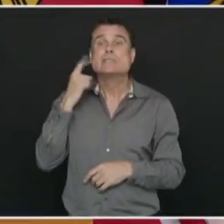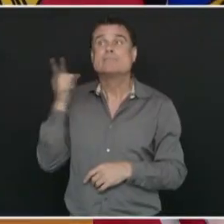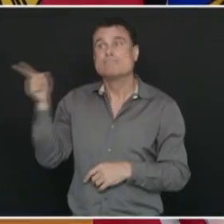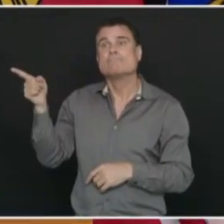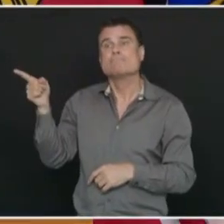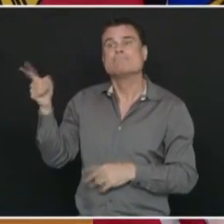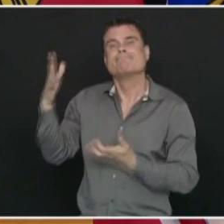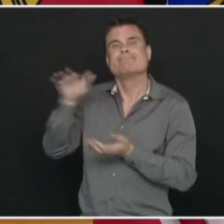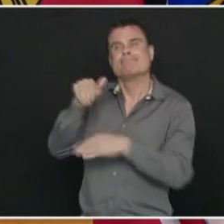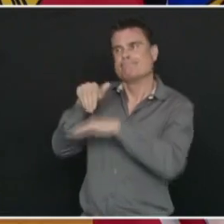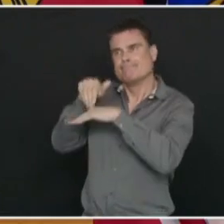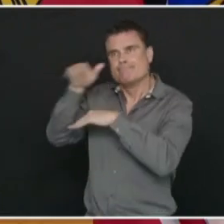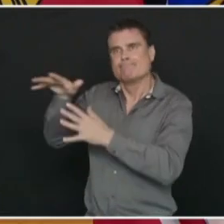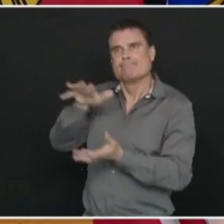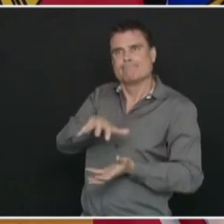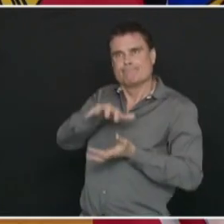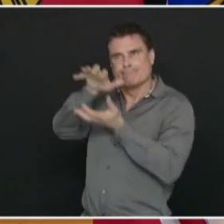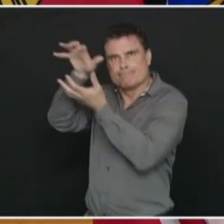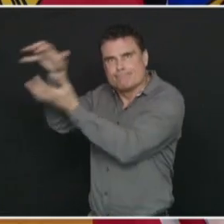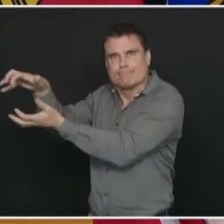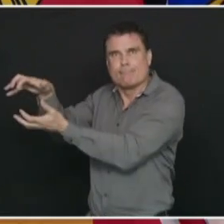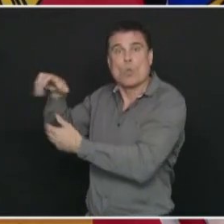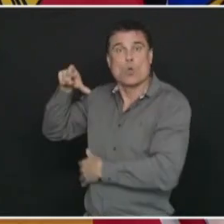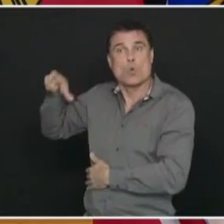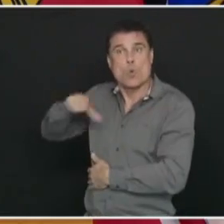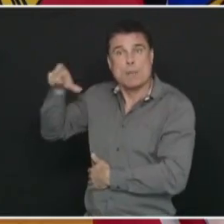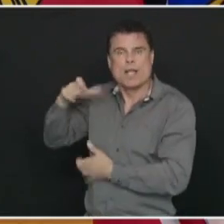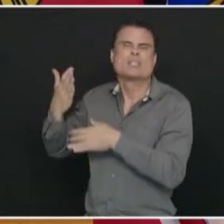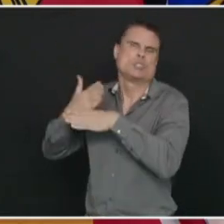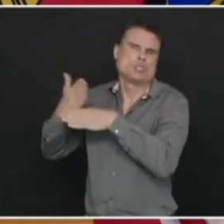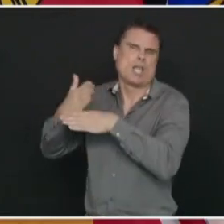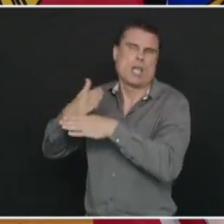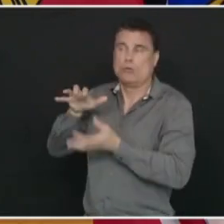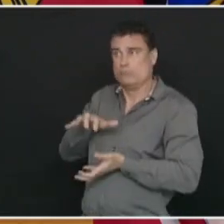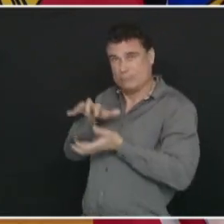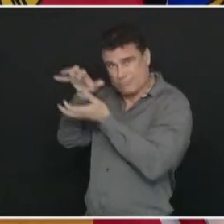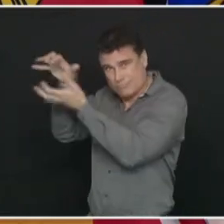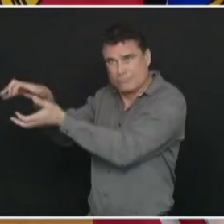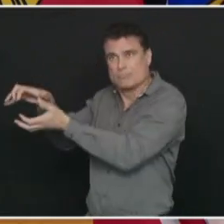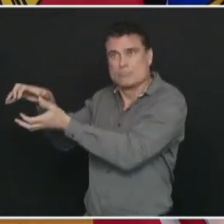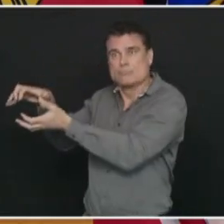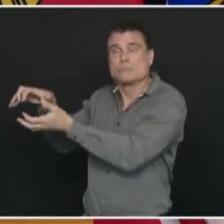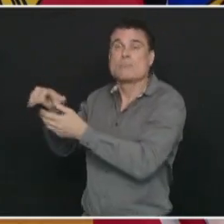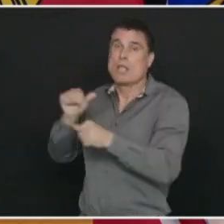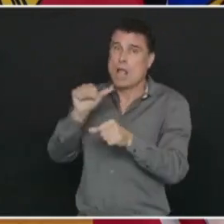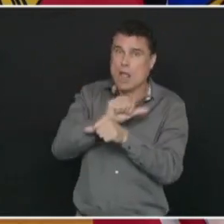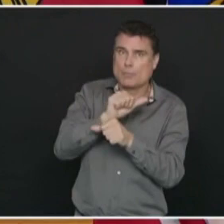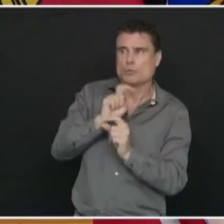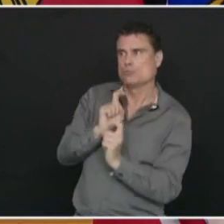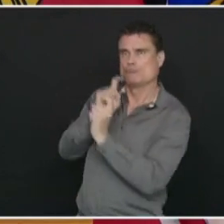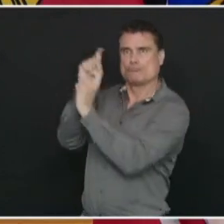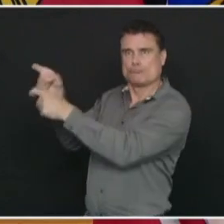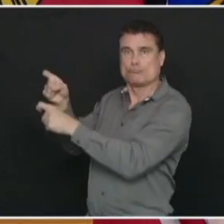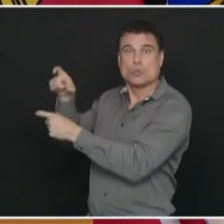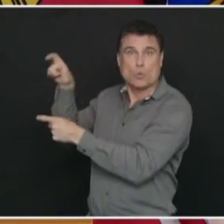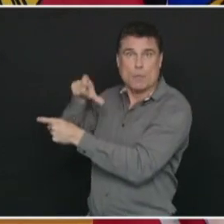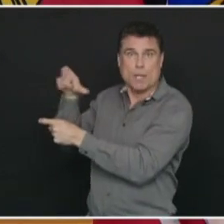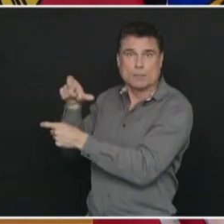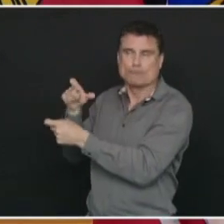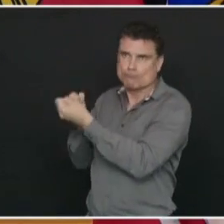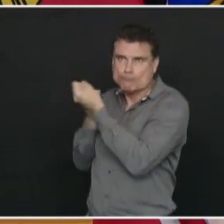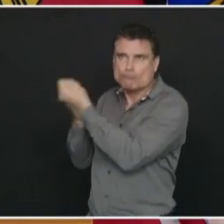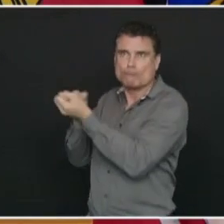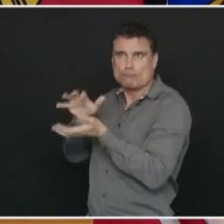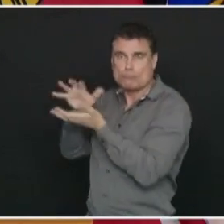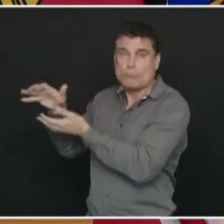And also have been, as you know, targeting healthcare workers, our outbreaks, and our percentage positive has been going